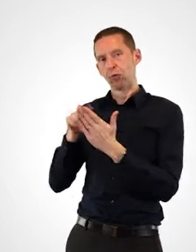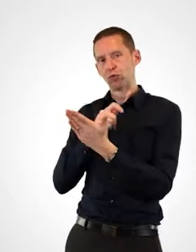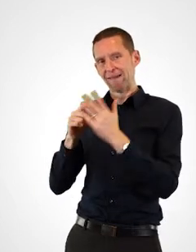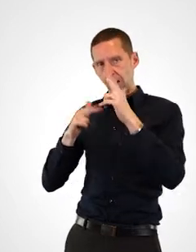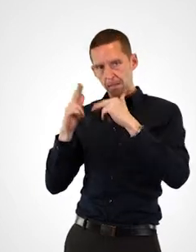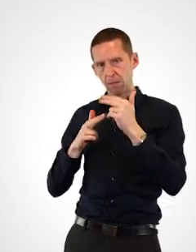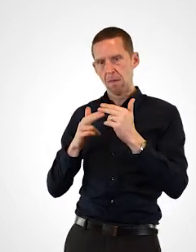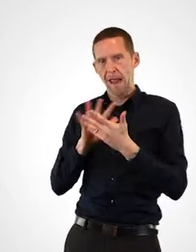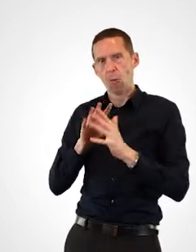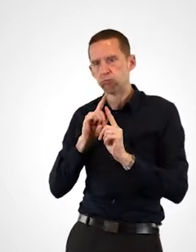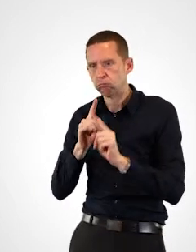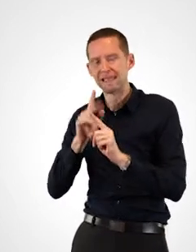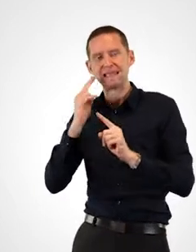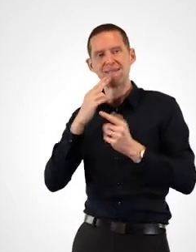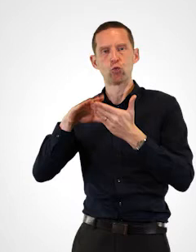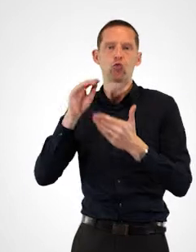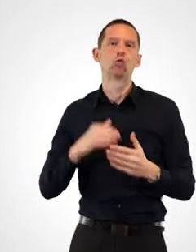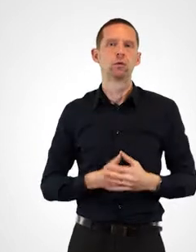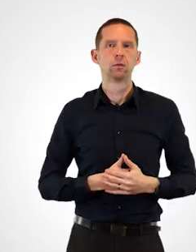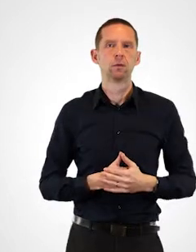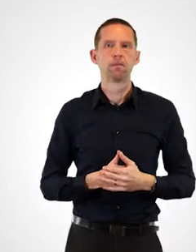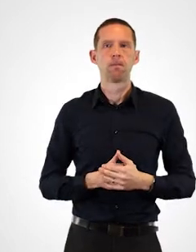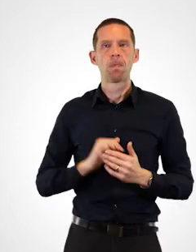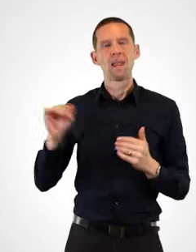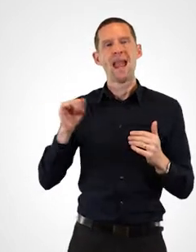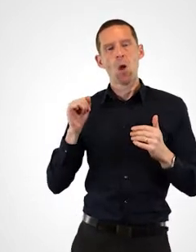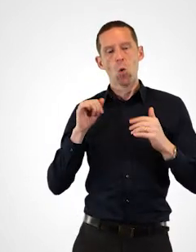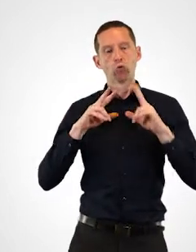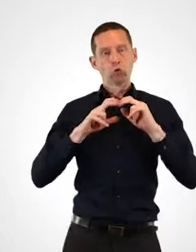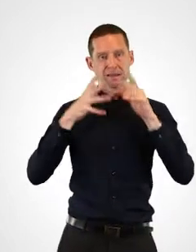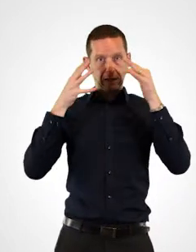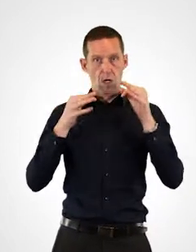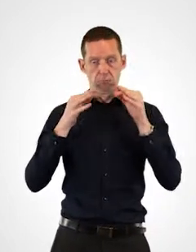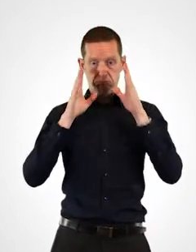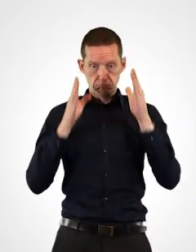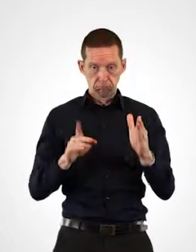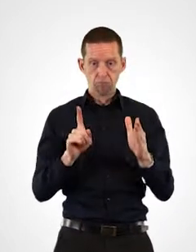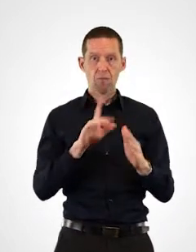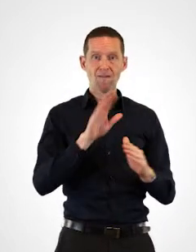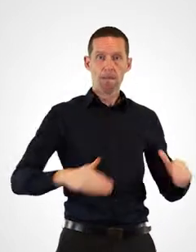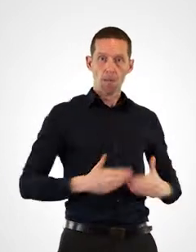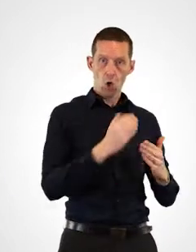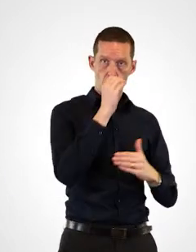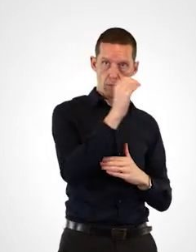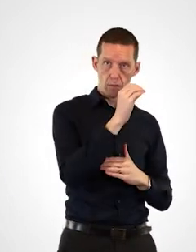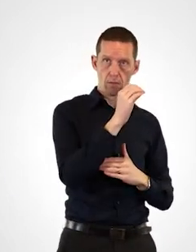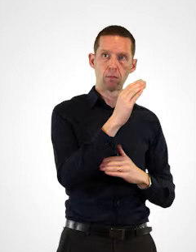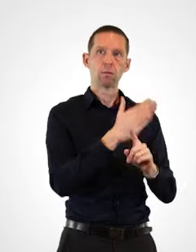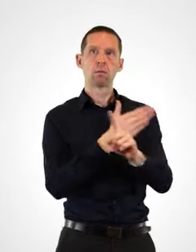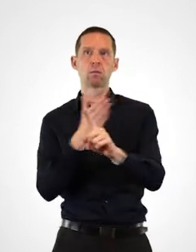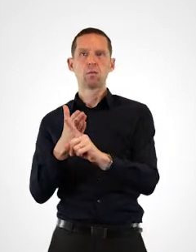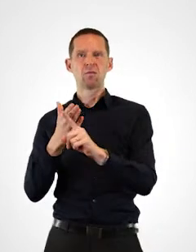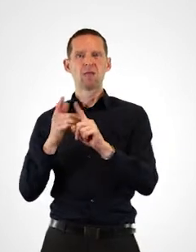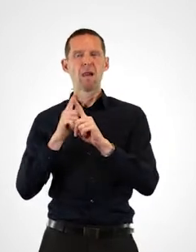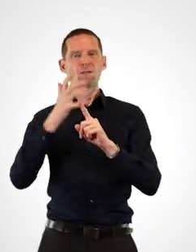instruction for deaf students. Our parameters for our search were from birth through the start of formal schooling. So